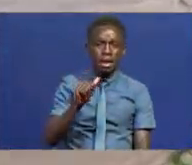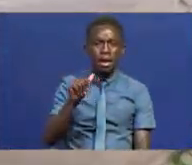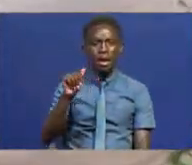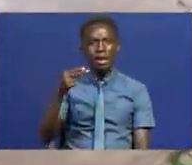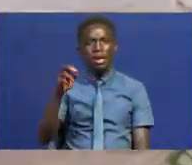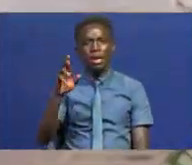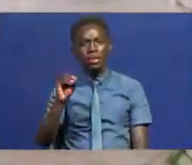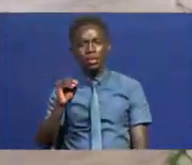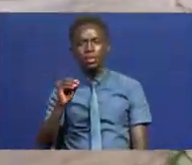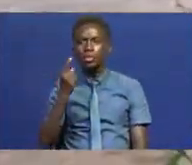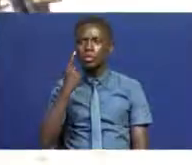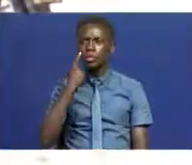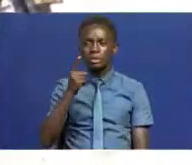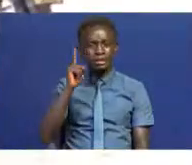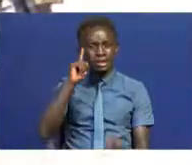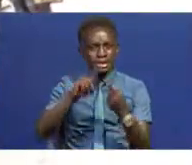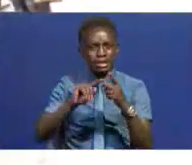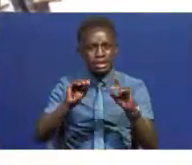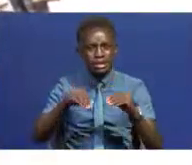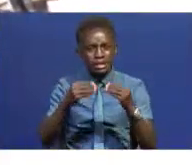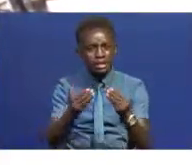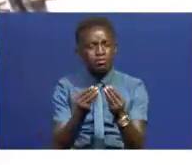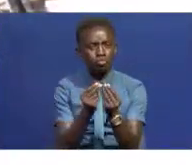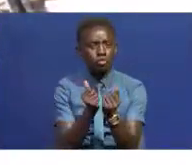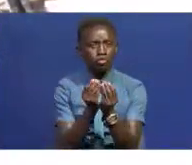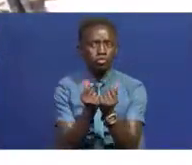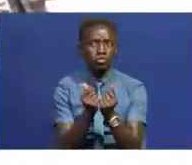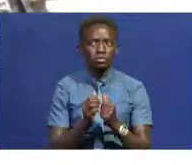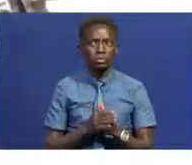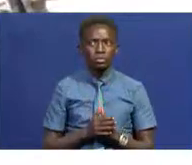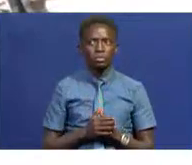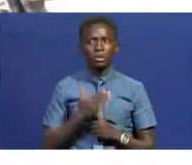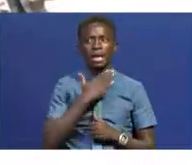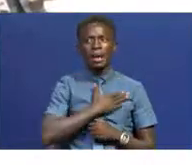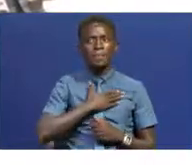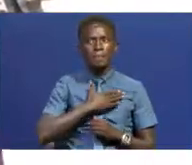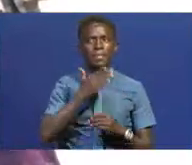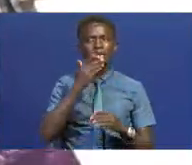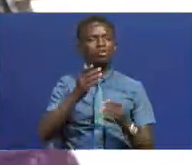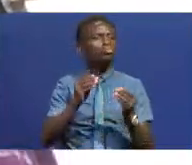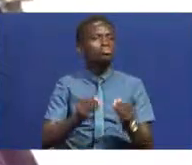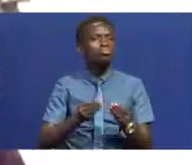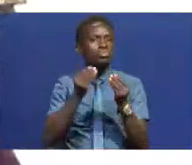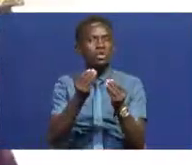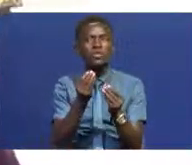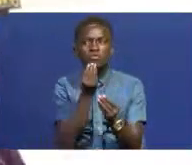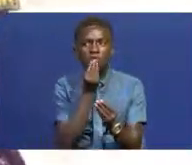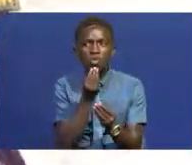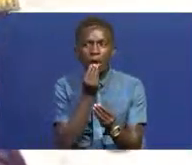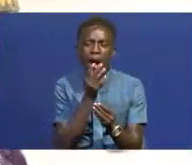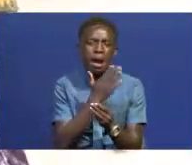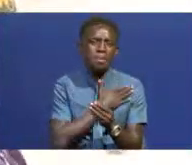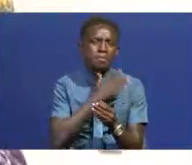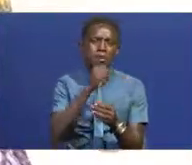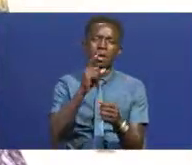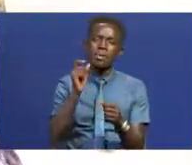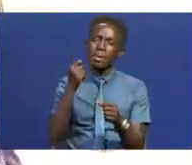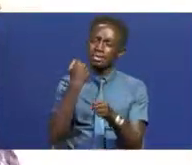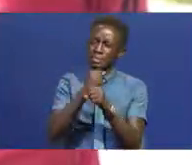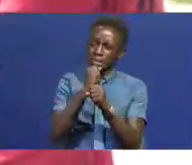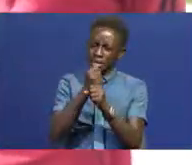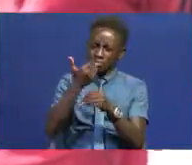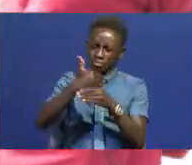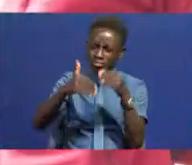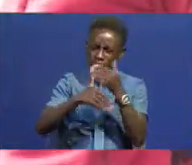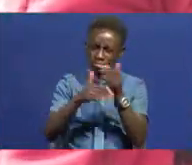solution to the perennial floods. Tusitupe relief food, safadhali mtusaidie, mtujenge dai, izibe Nyando